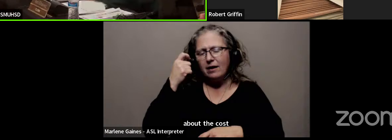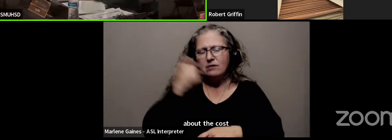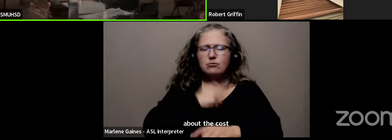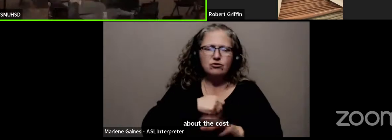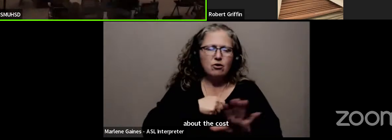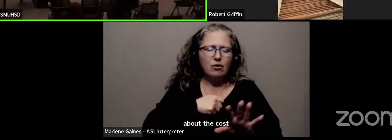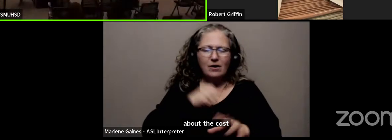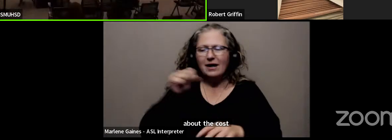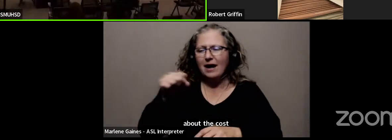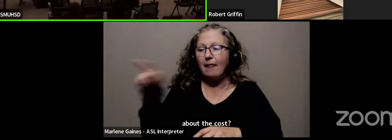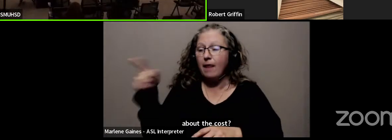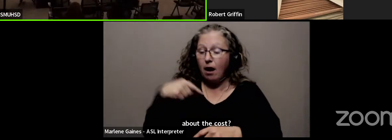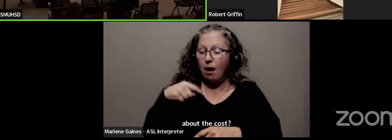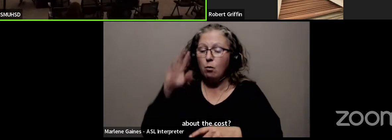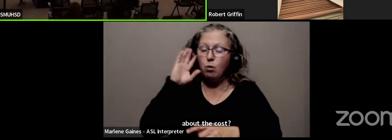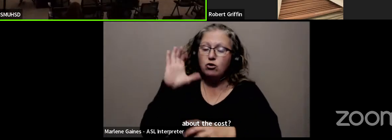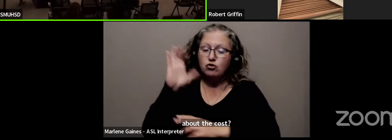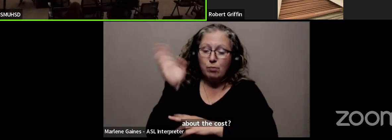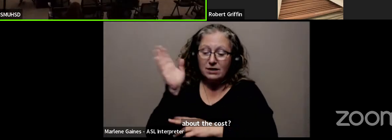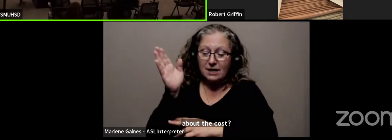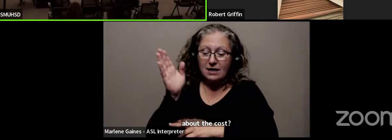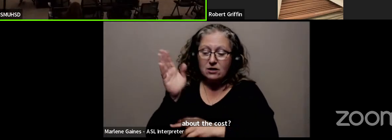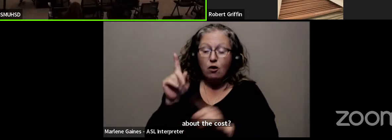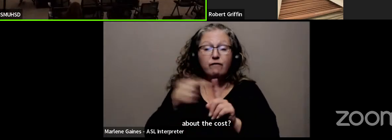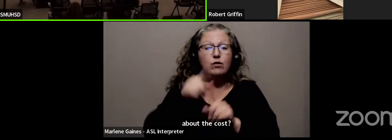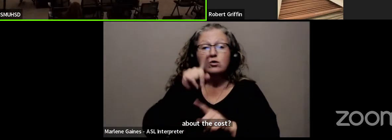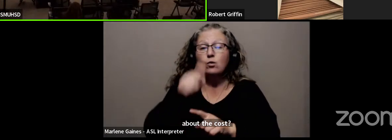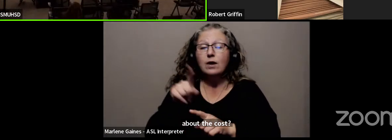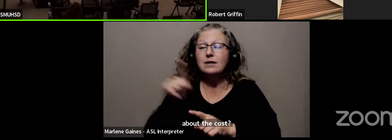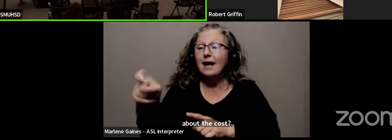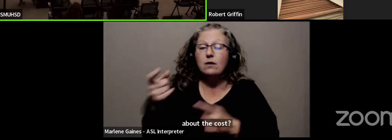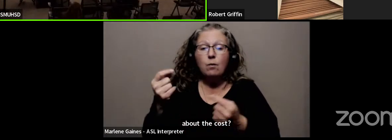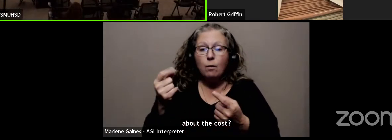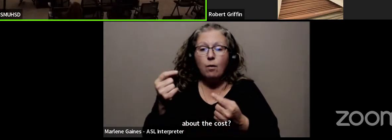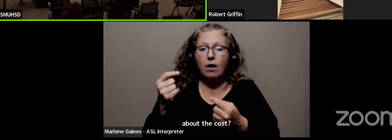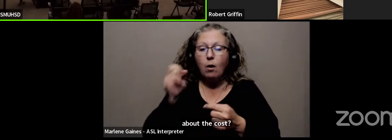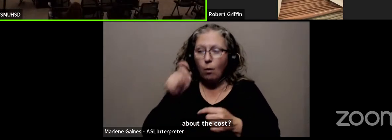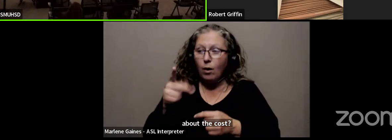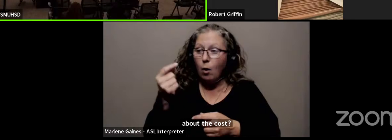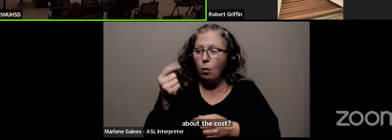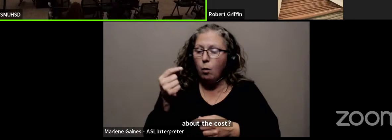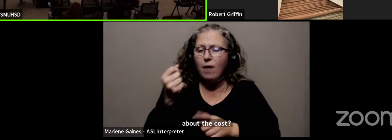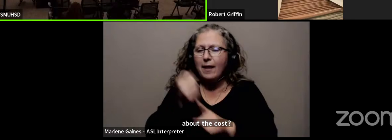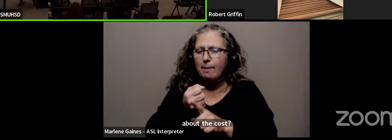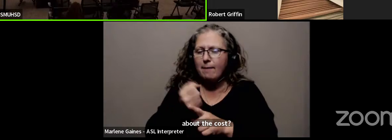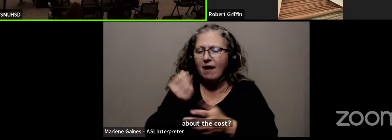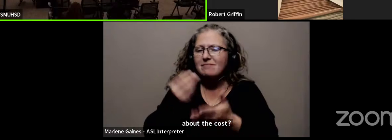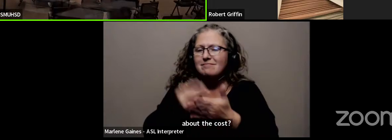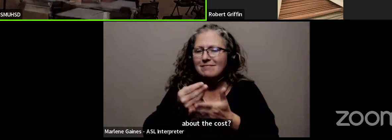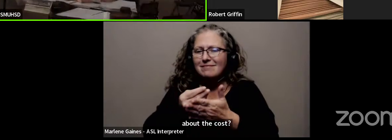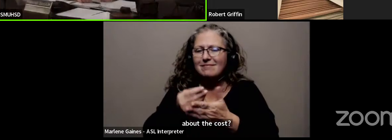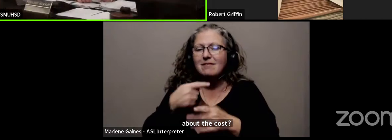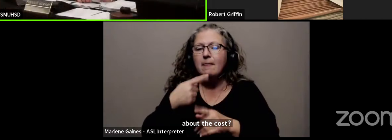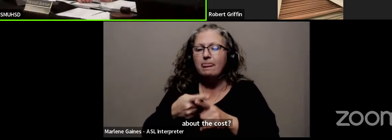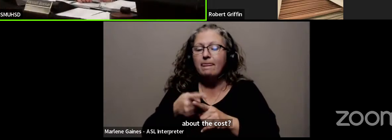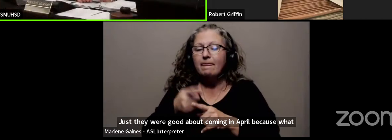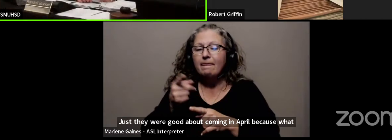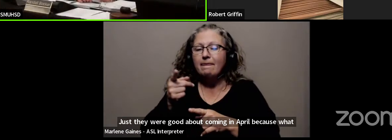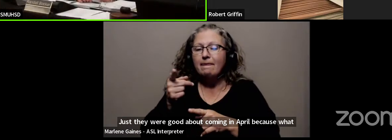talked about was they're going to do this presentation, and one of the first questions we're going to ask them is, okay, so what's the fiscal impact? Right. And then we're like,